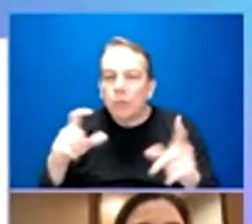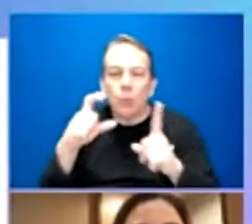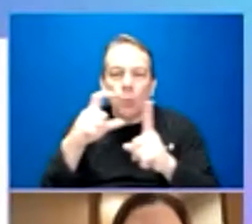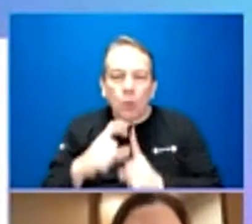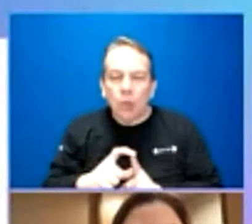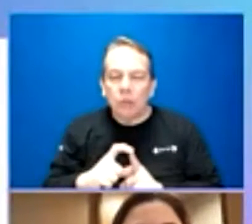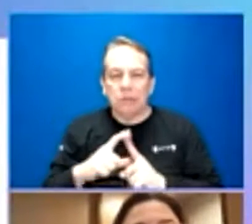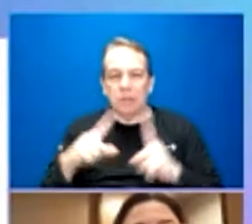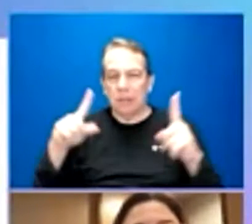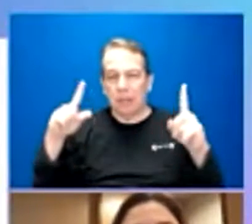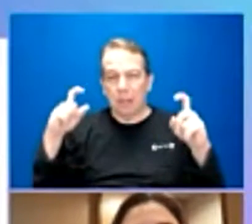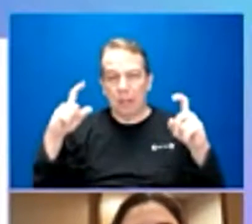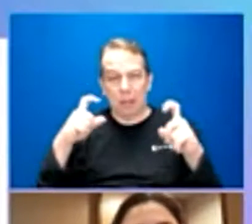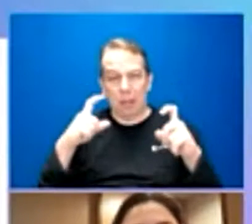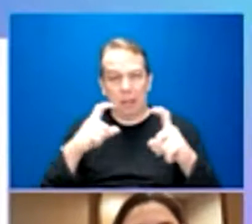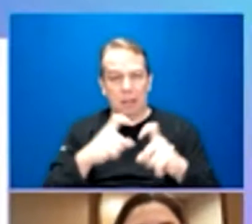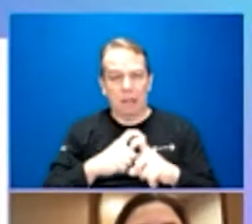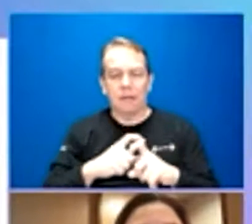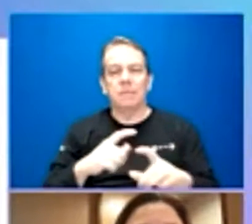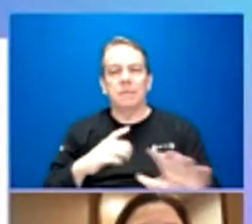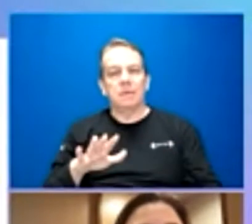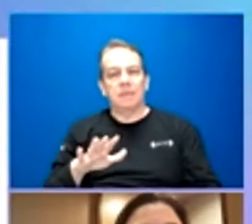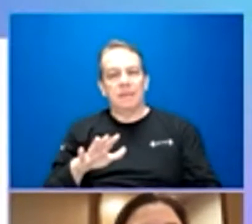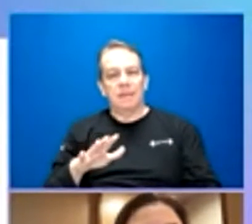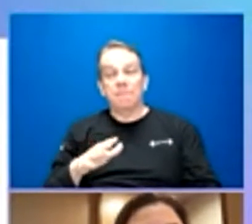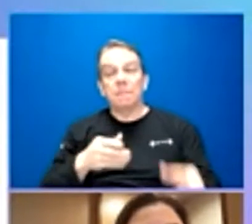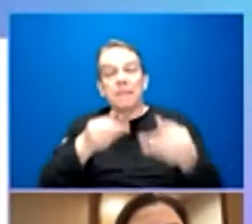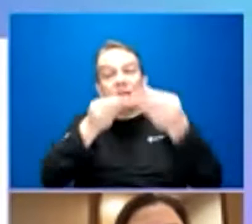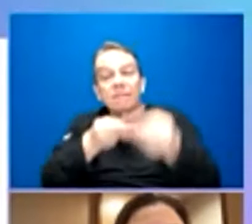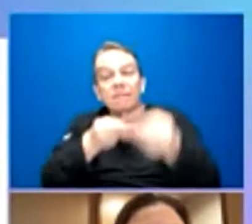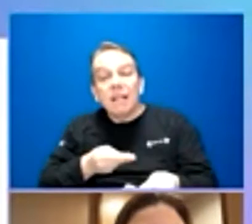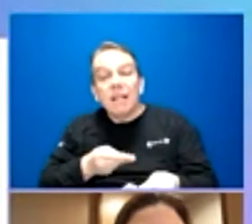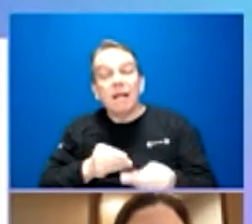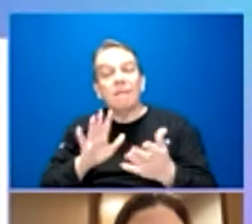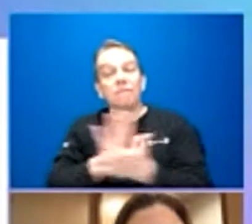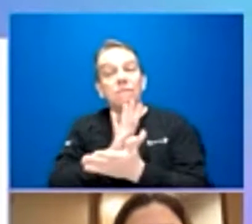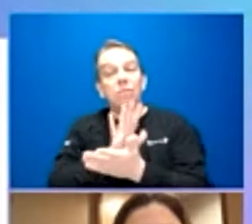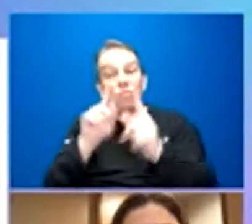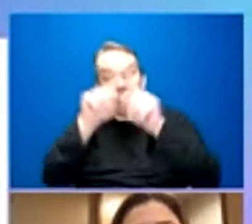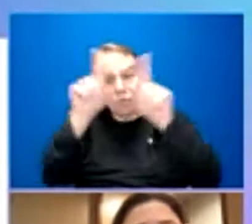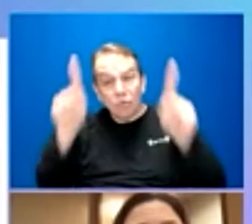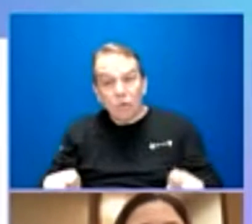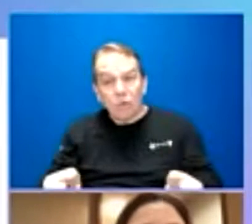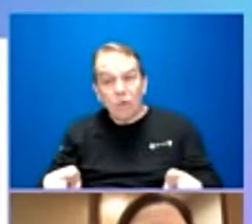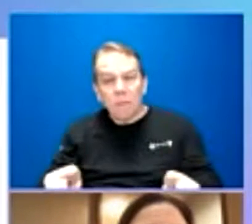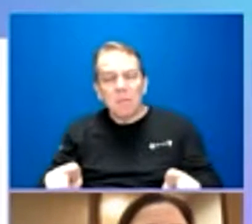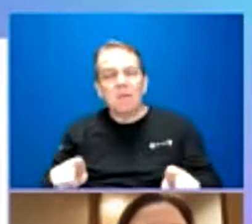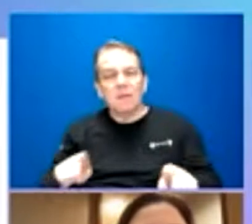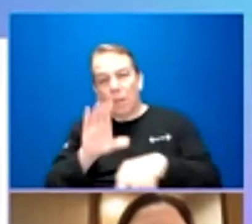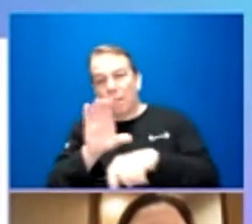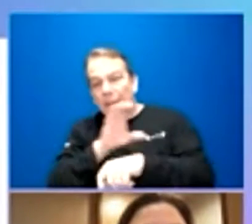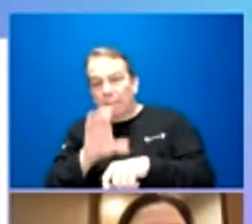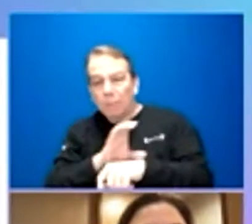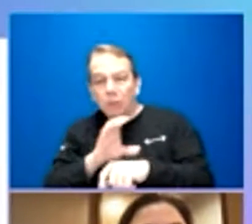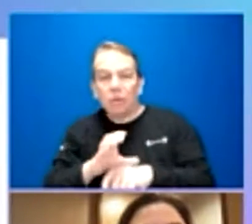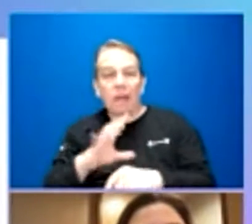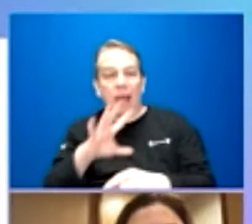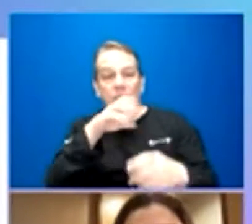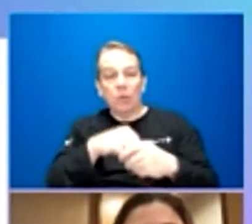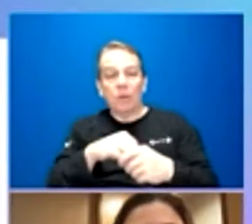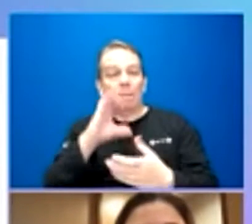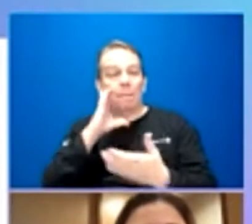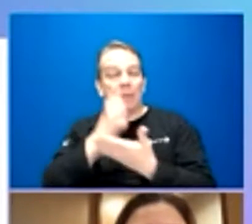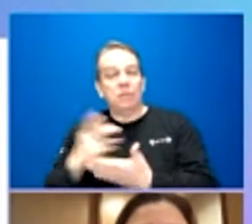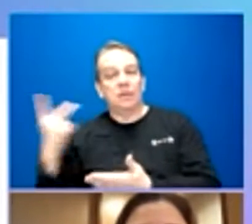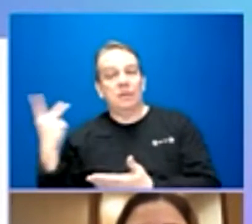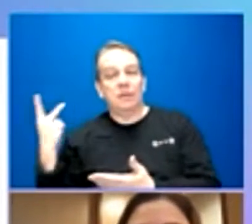complex contexts, and therefore filling in a form was really difficult. I've included an image of my brother and I. He looks